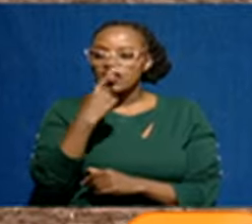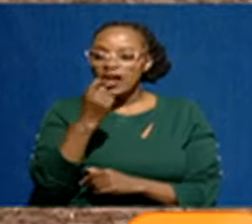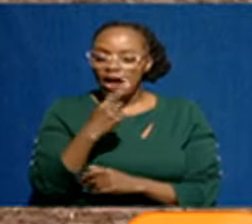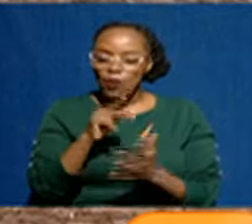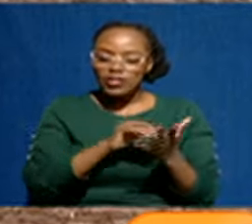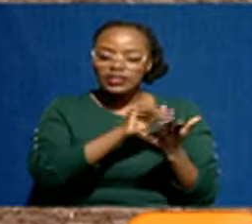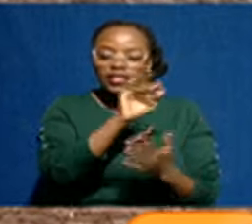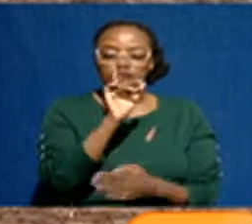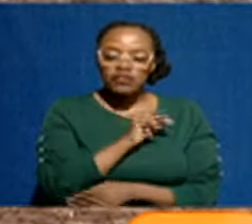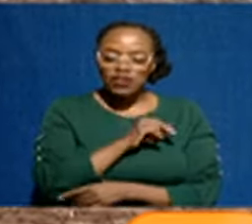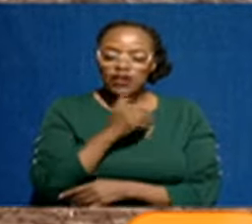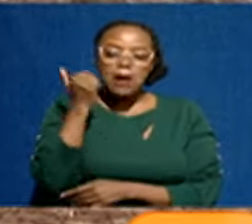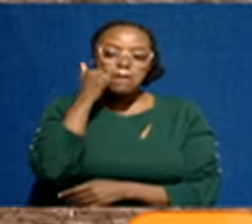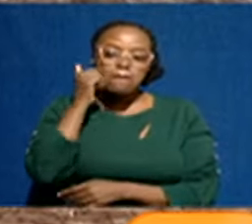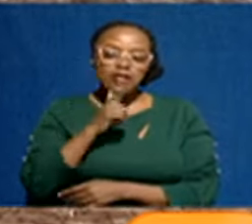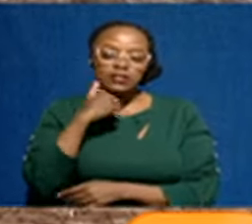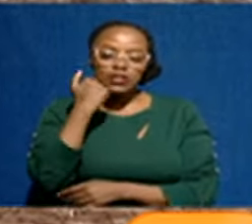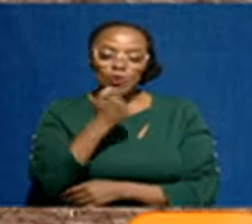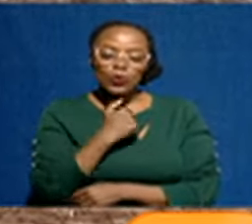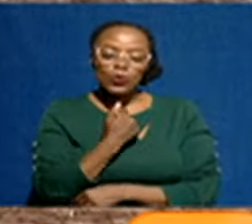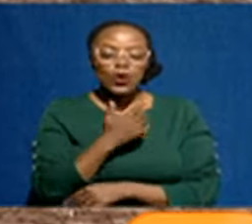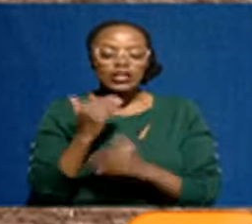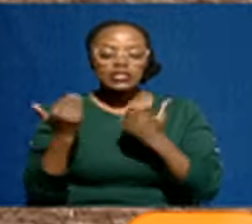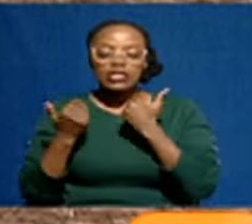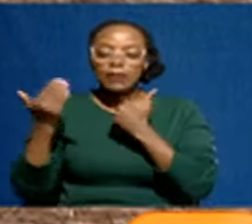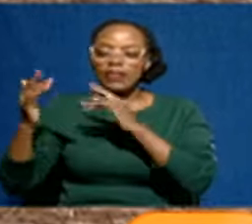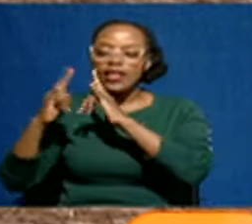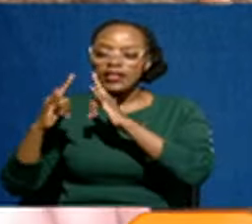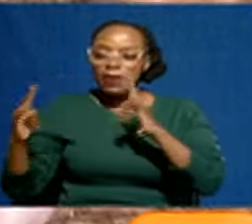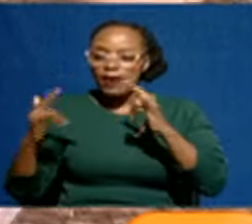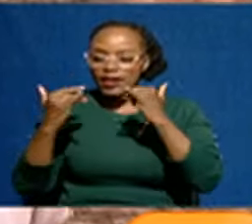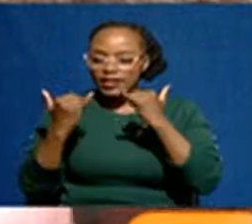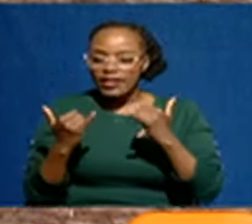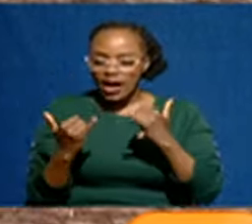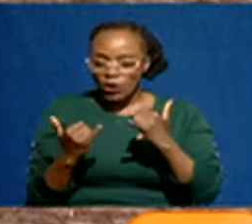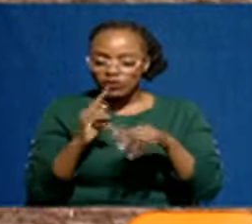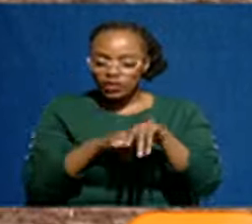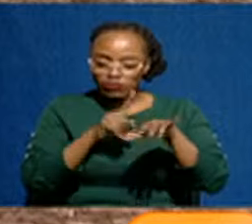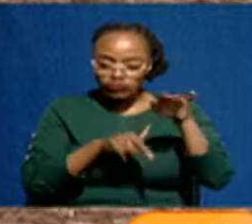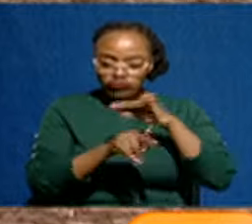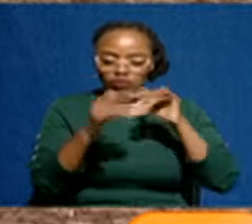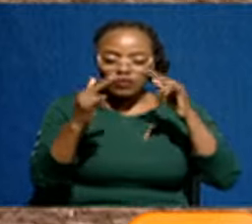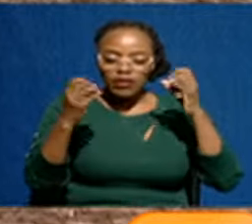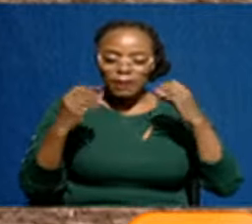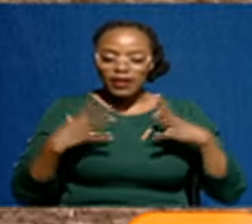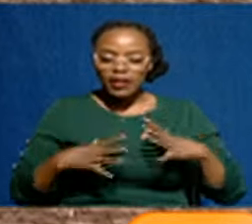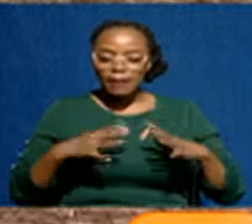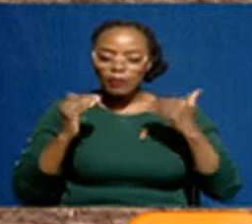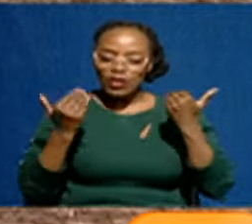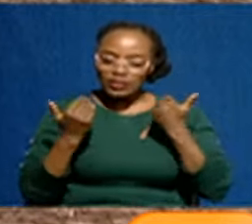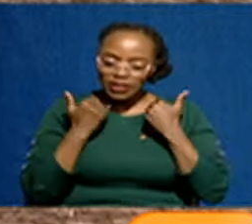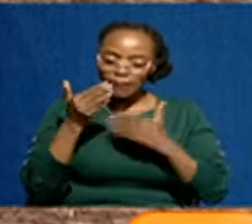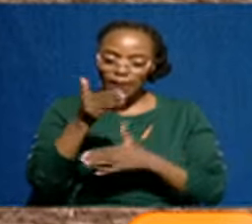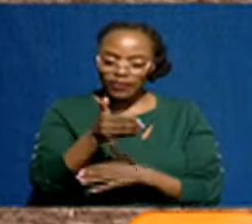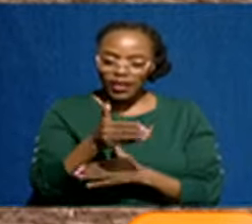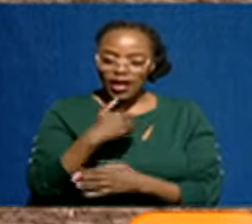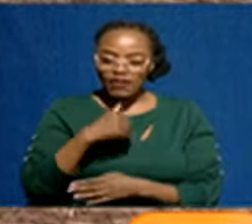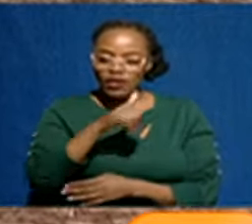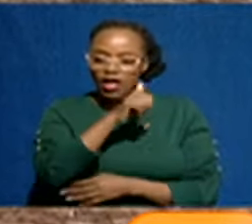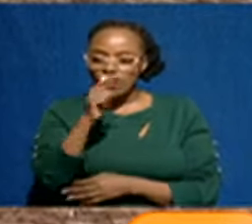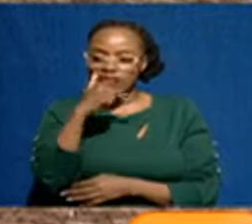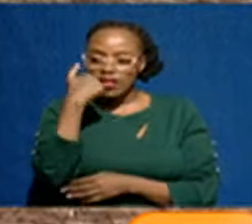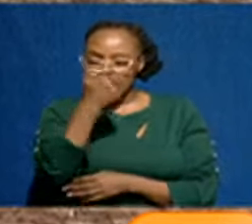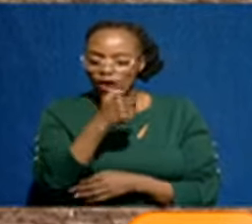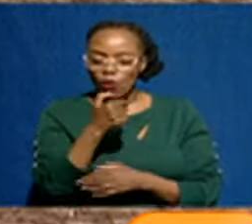watu wagonjwa wanalala kwa mahema. Hata sahau ukiingia kwa mahema kuna watu wengi wanalala huko. Na kuna wengine